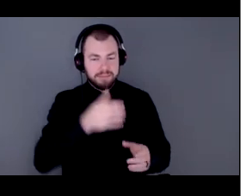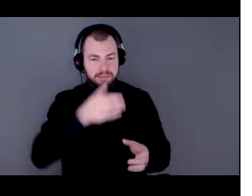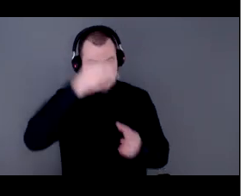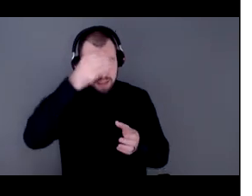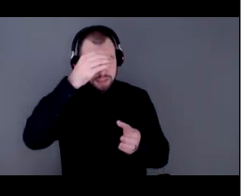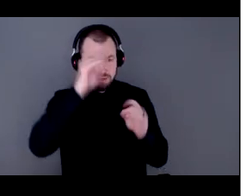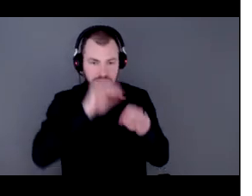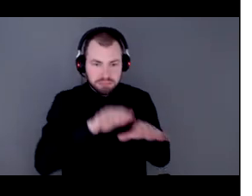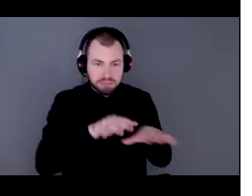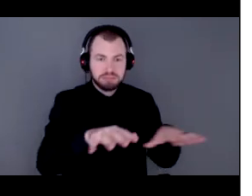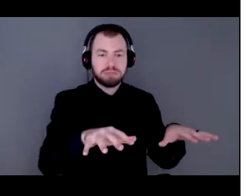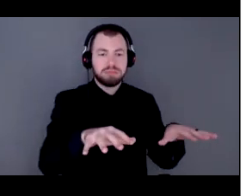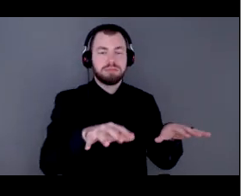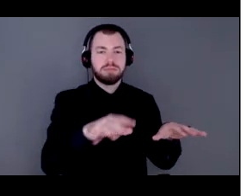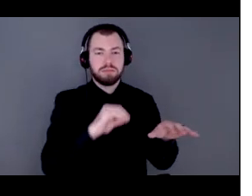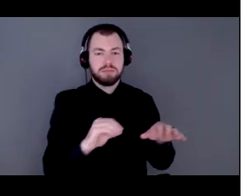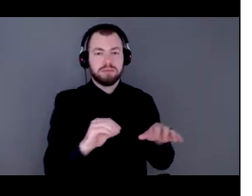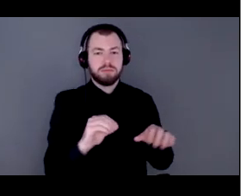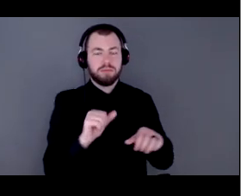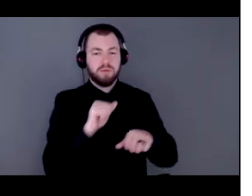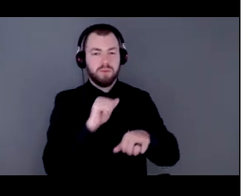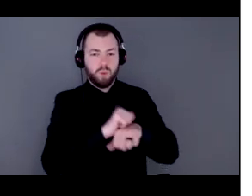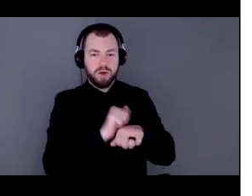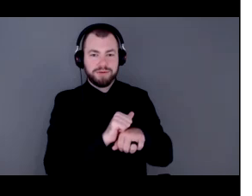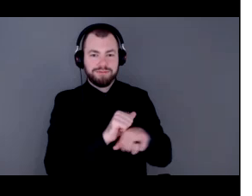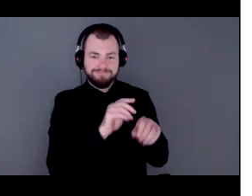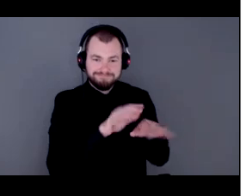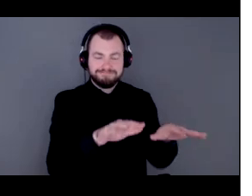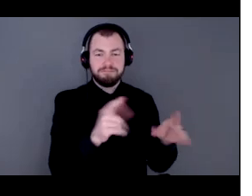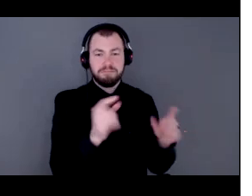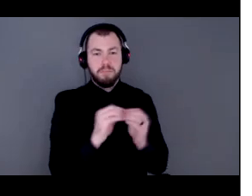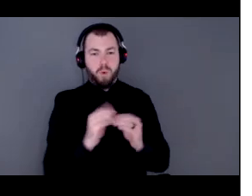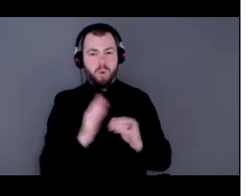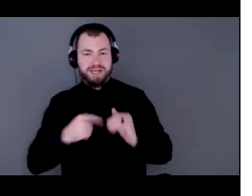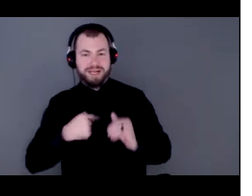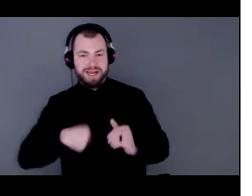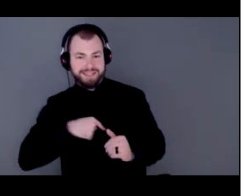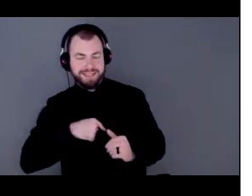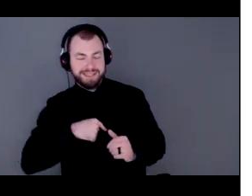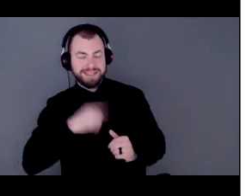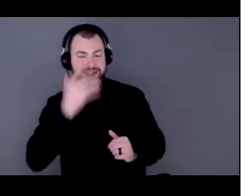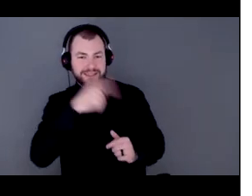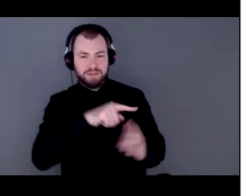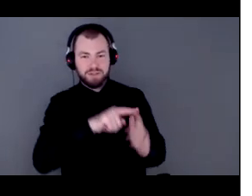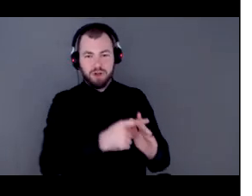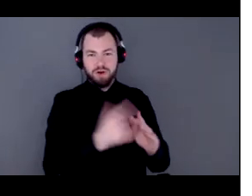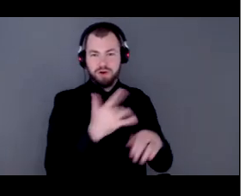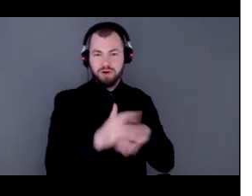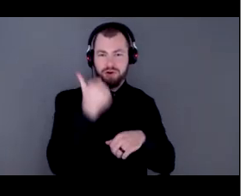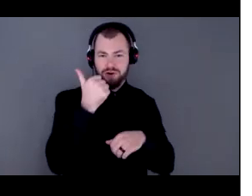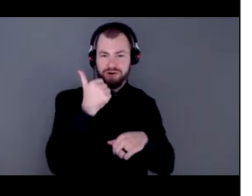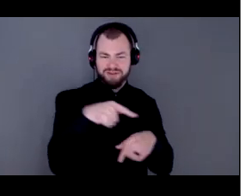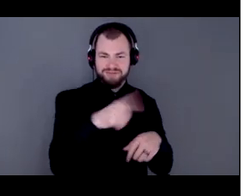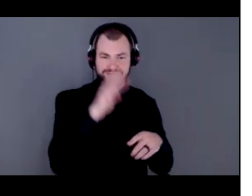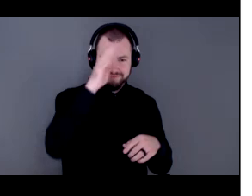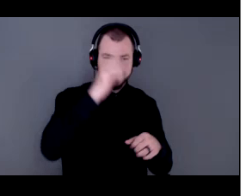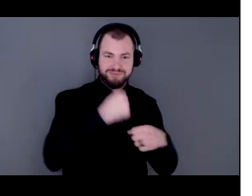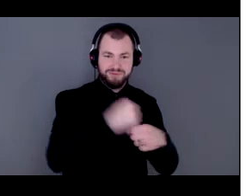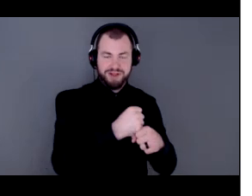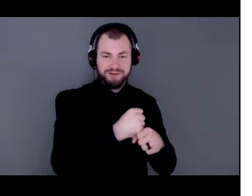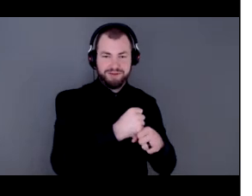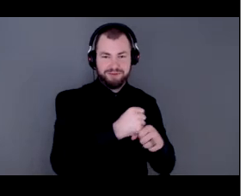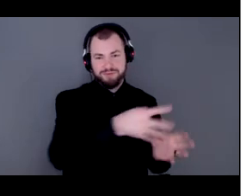work a little bit further than we are, because they started earlier as they created the Trawl to Trash project. So we are coming